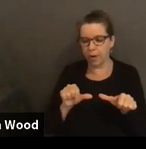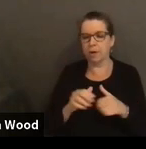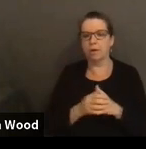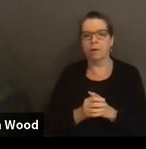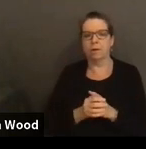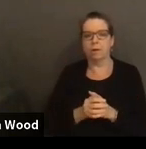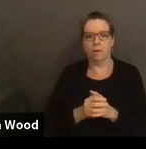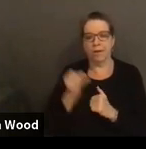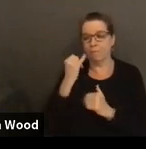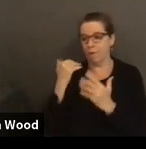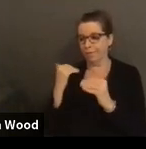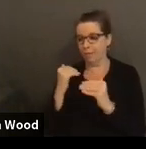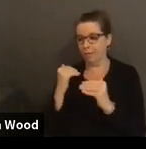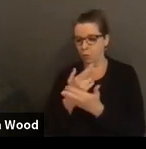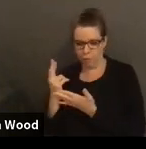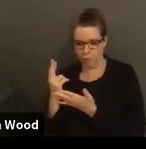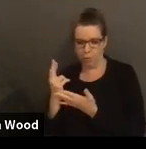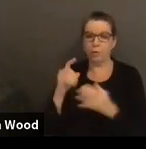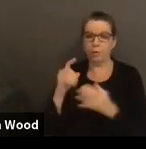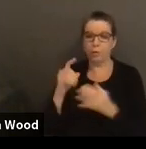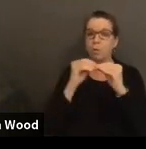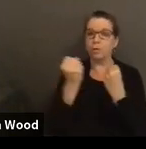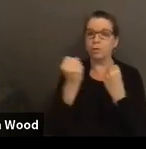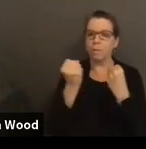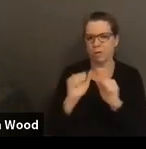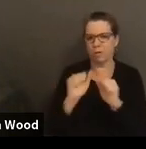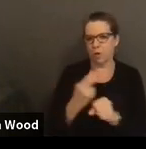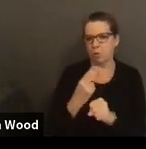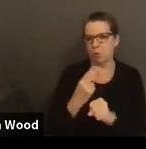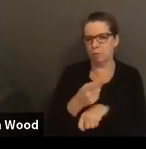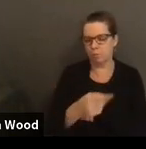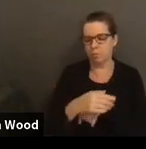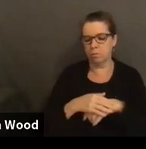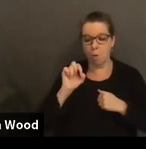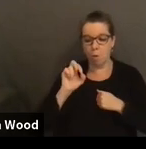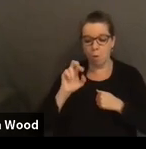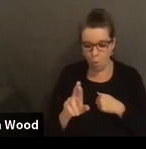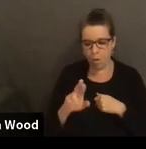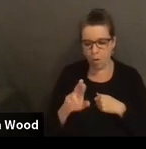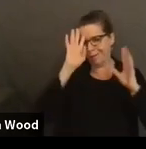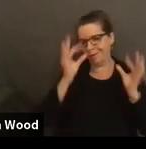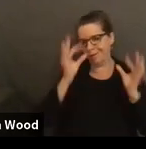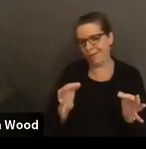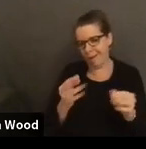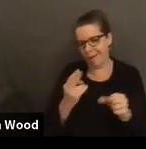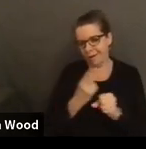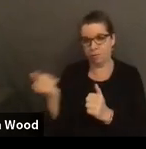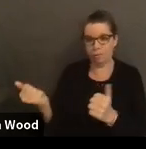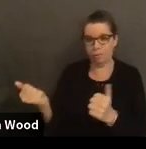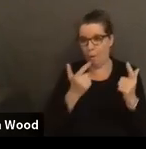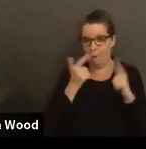limited resources and need additional support. Or you could decide to adopt all of the